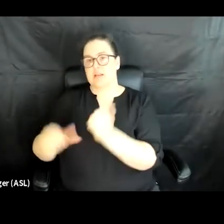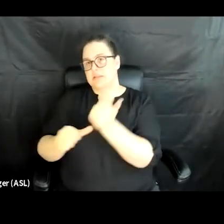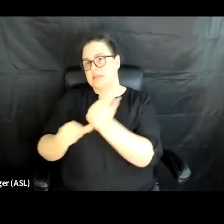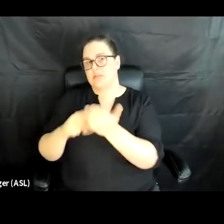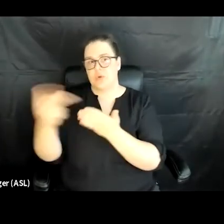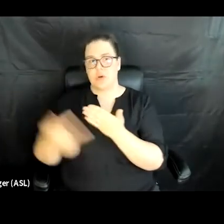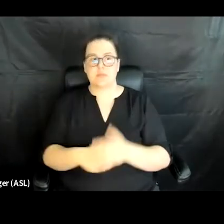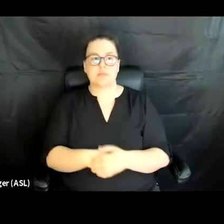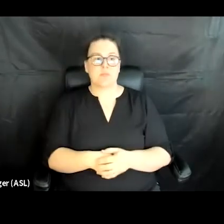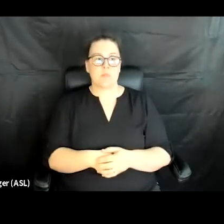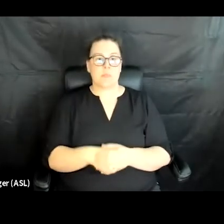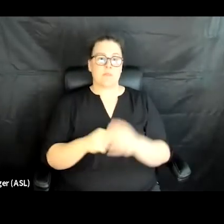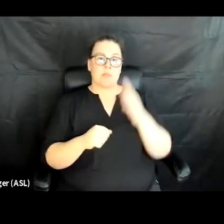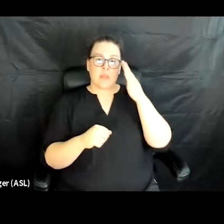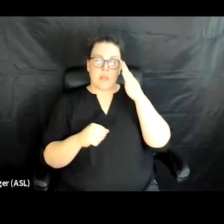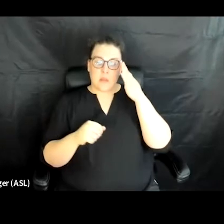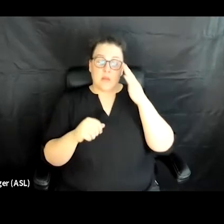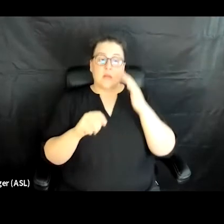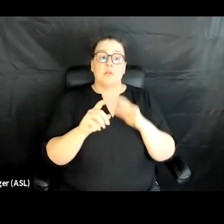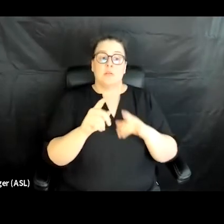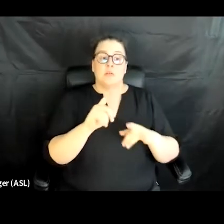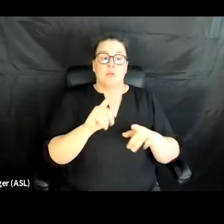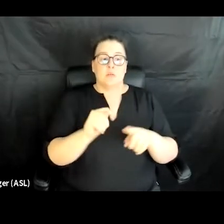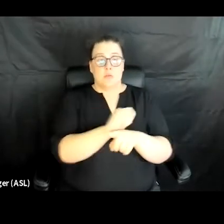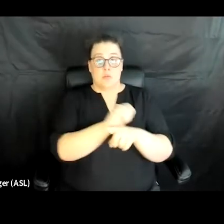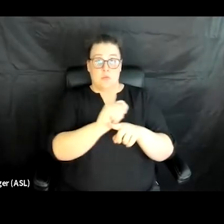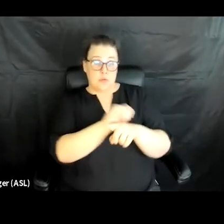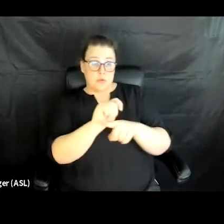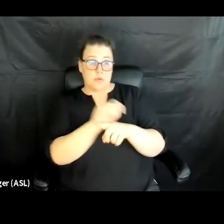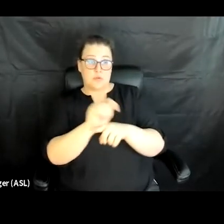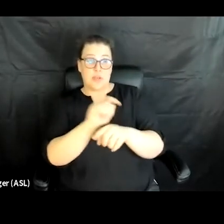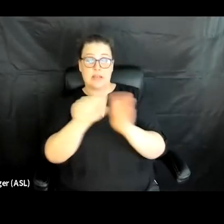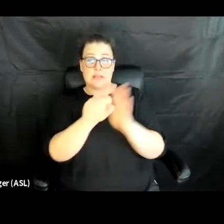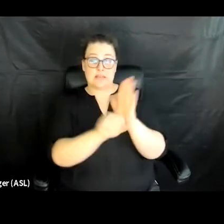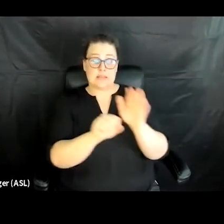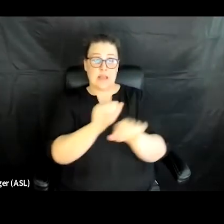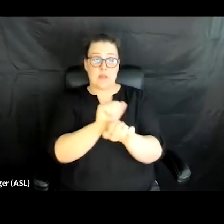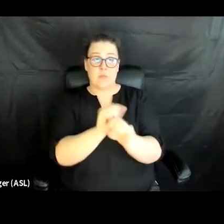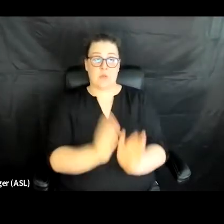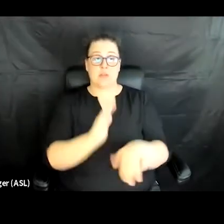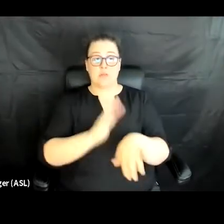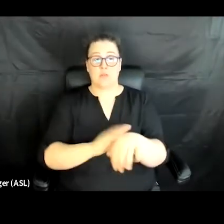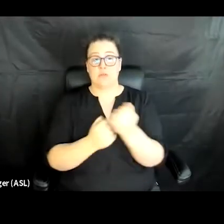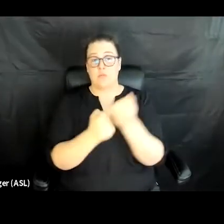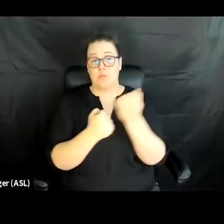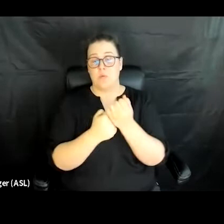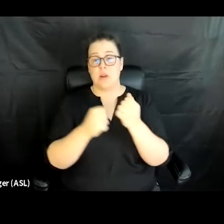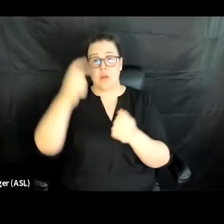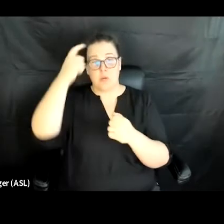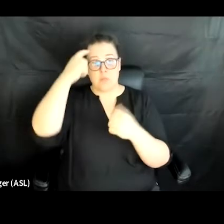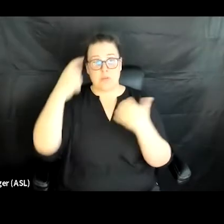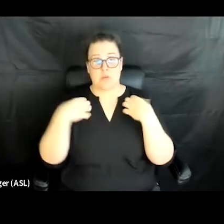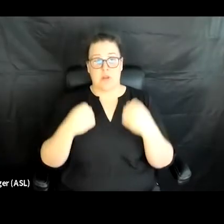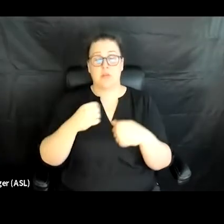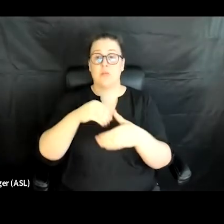state employees on supporting mental health in the workplace. One example of this is offering what's called mental health first aid at